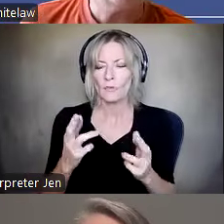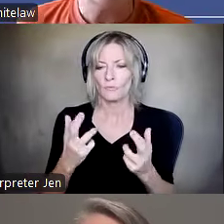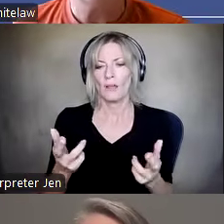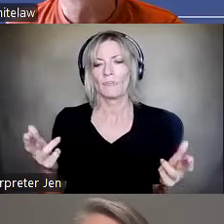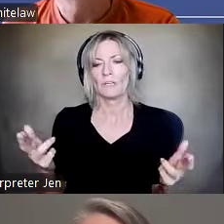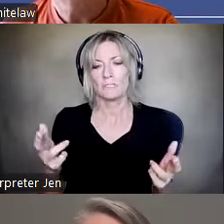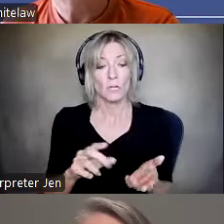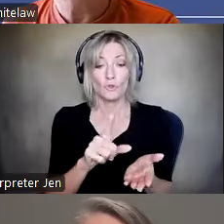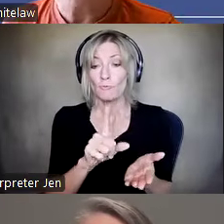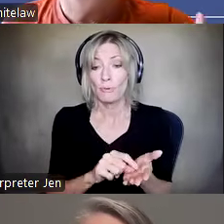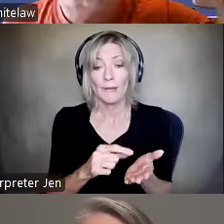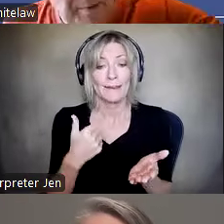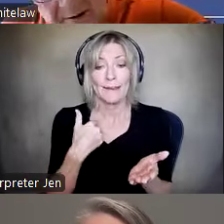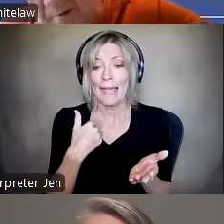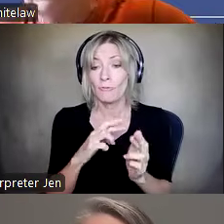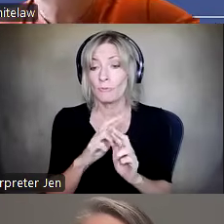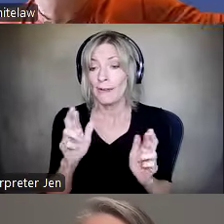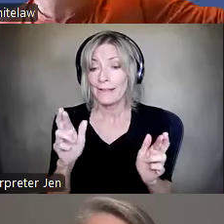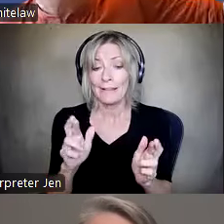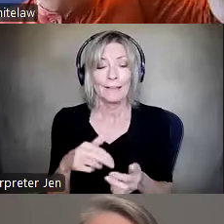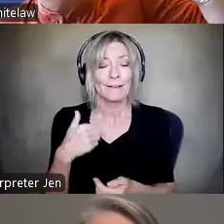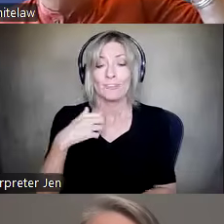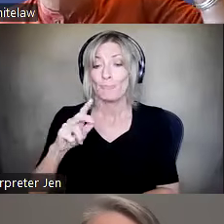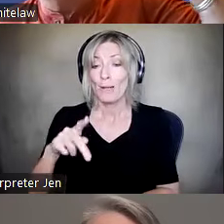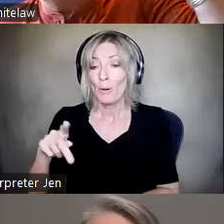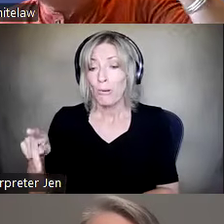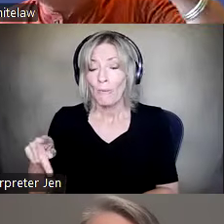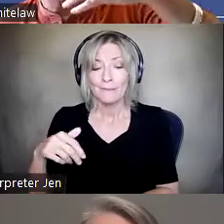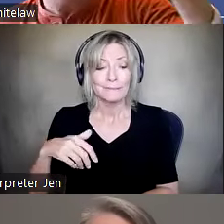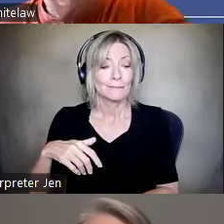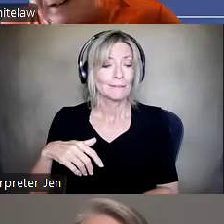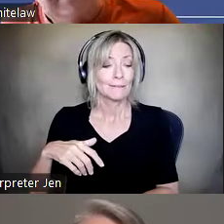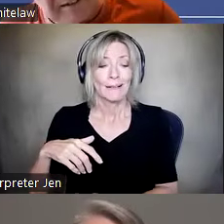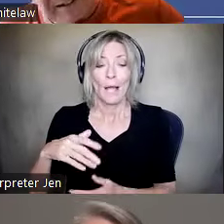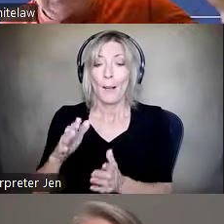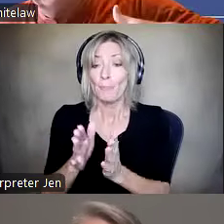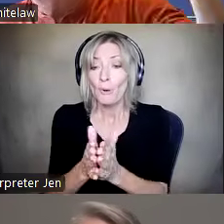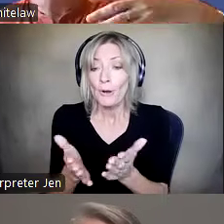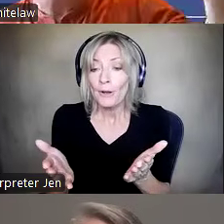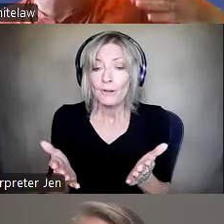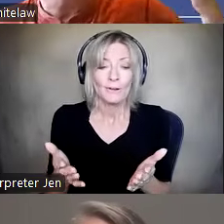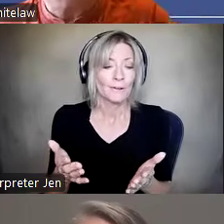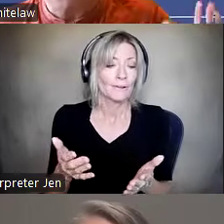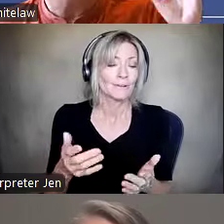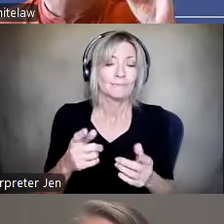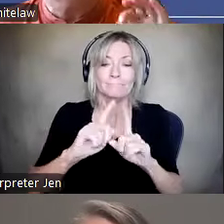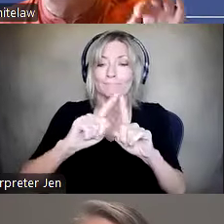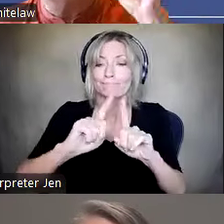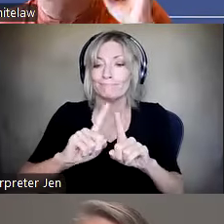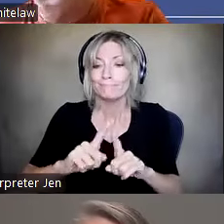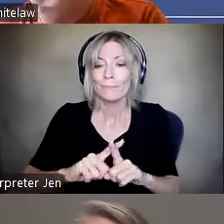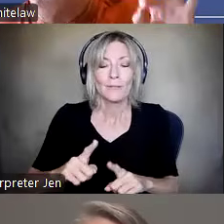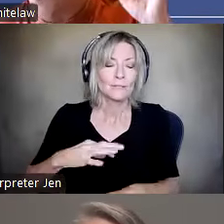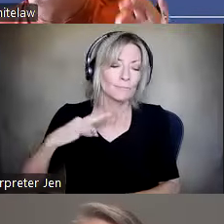print up and have. It's both there's a PowerPoint usually, there's a book, there's all sorts of just really